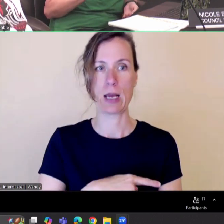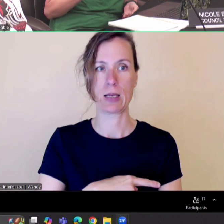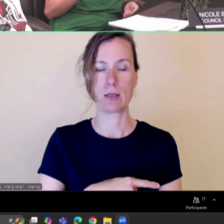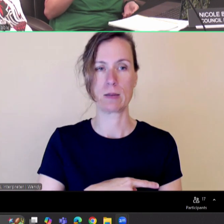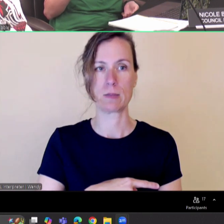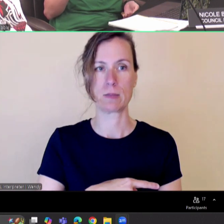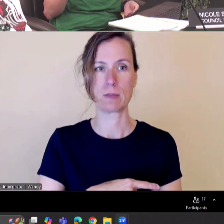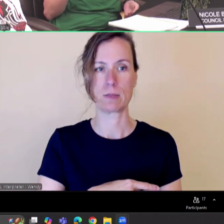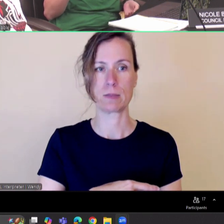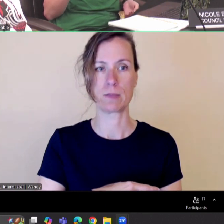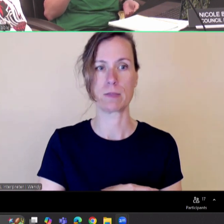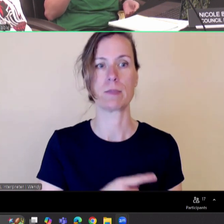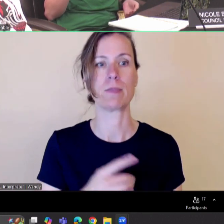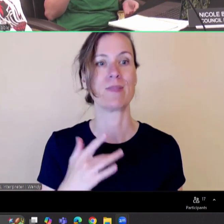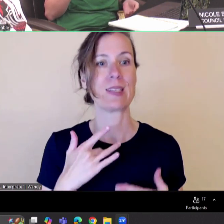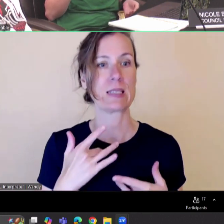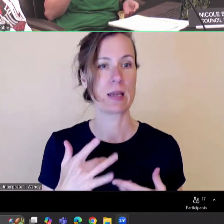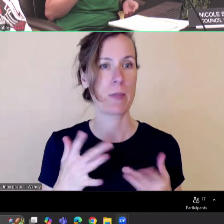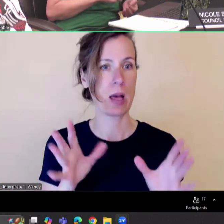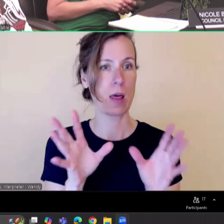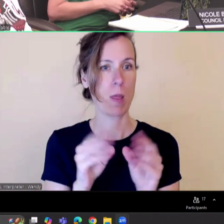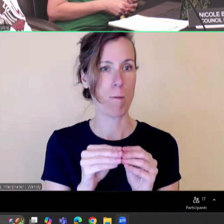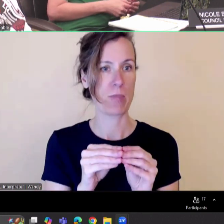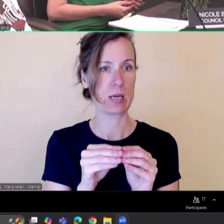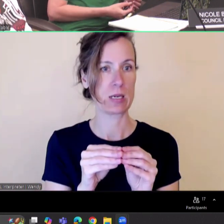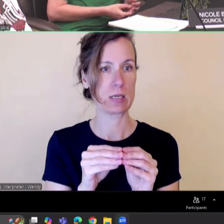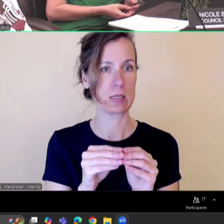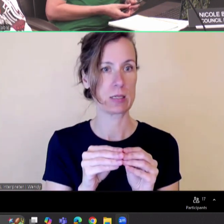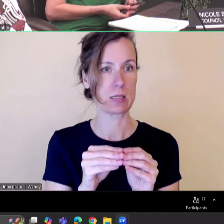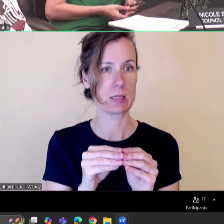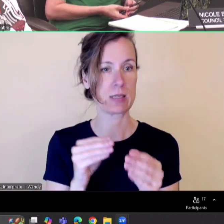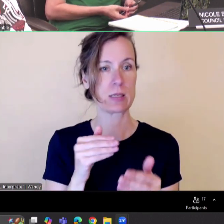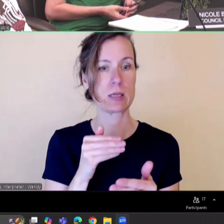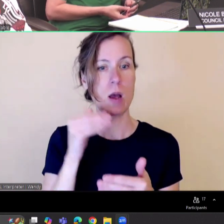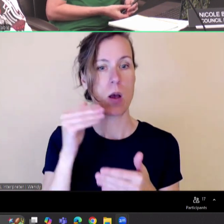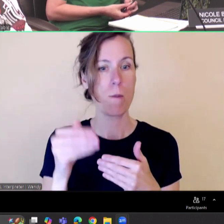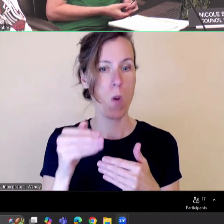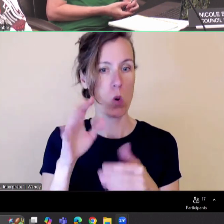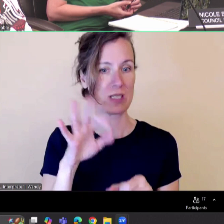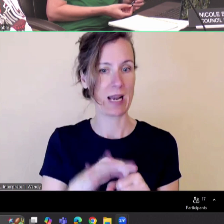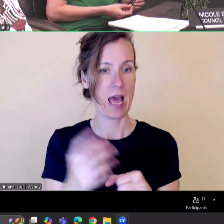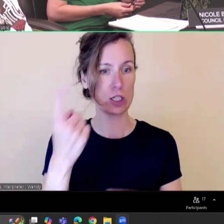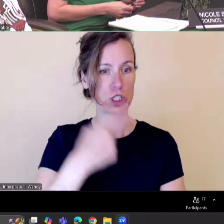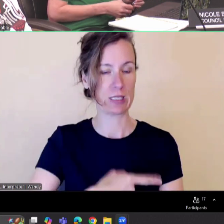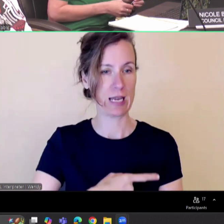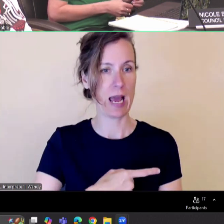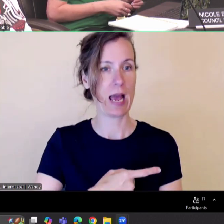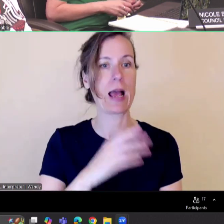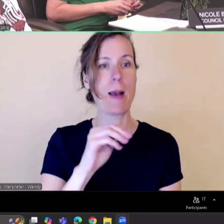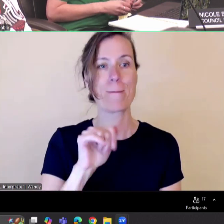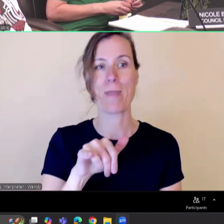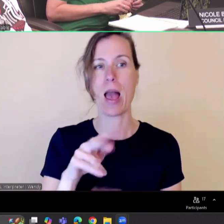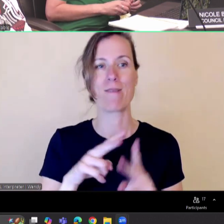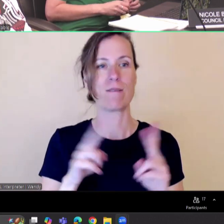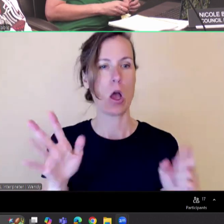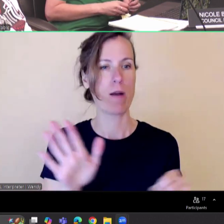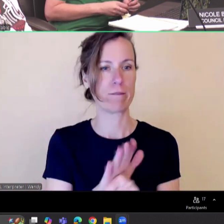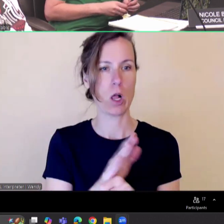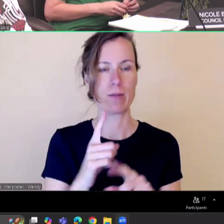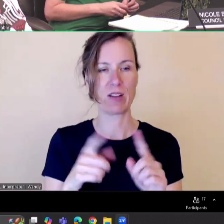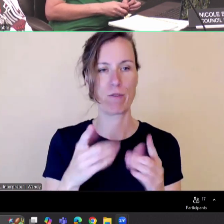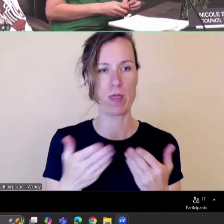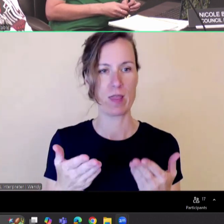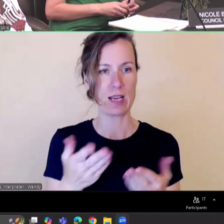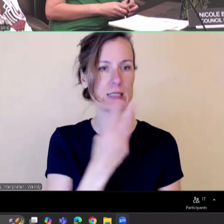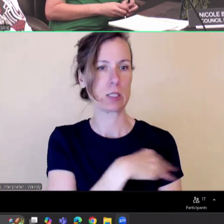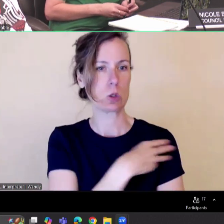Typically, the meetings post-election day in May are very full of things like swearing in and policies